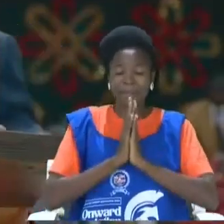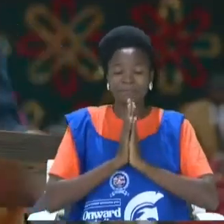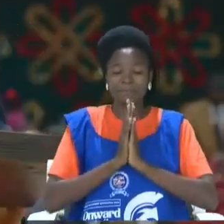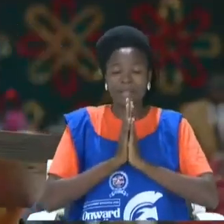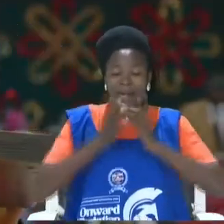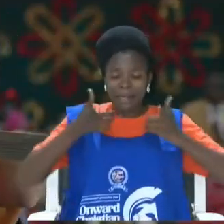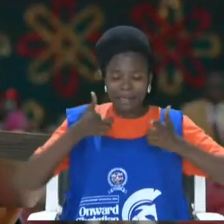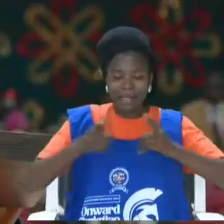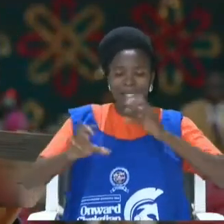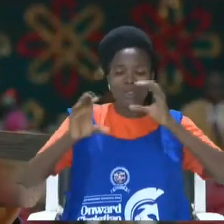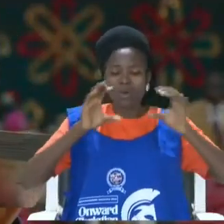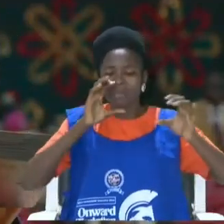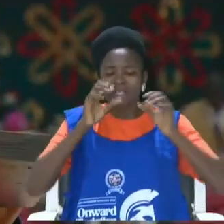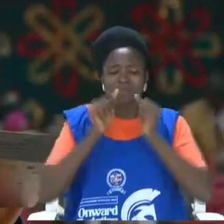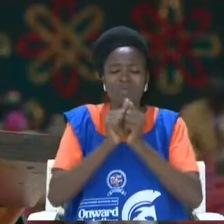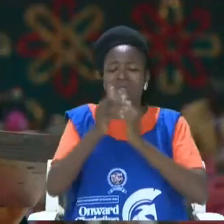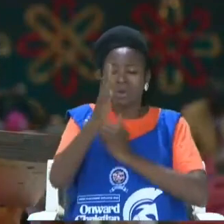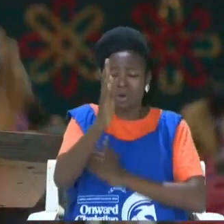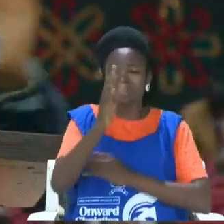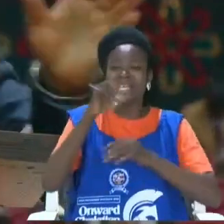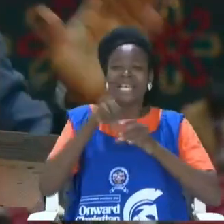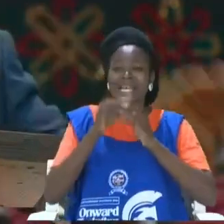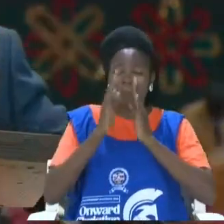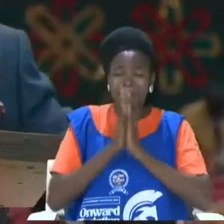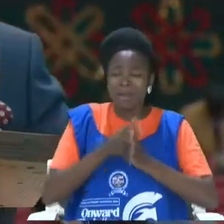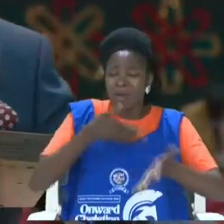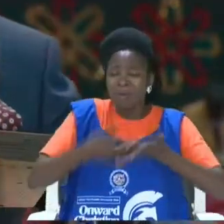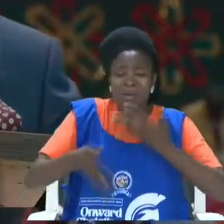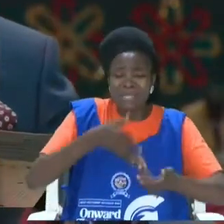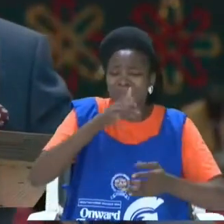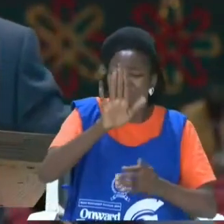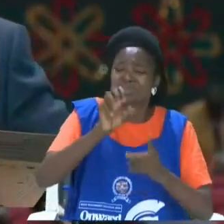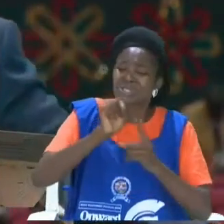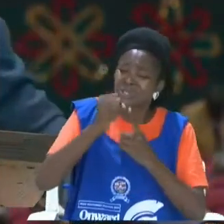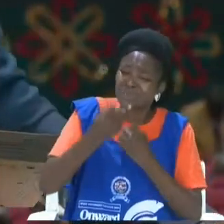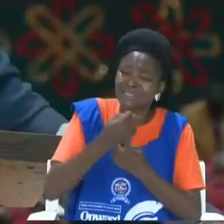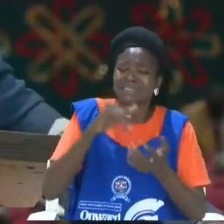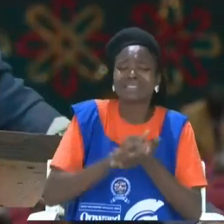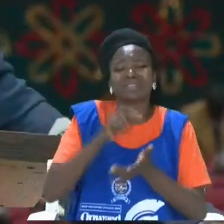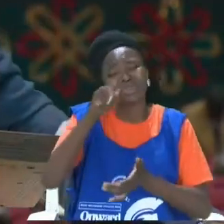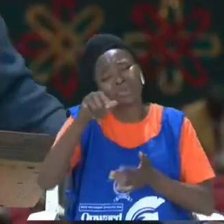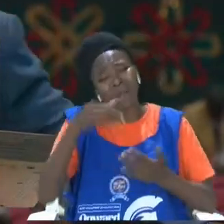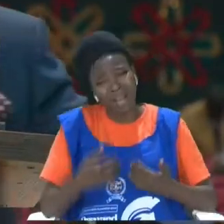Let's talk to Him in prayer. Whatever your situation may be.